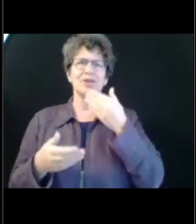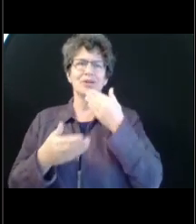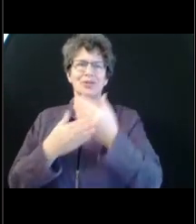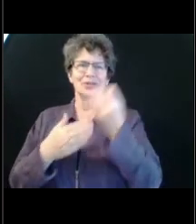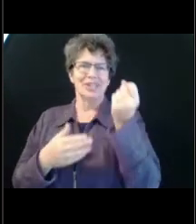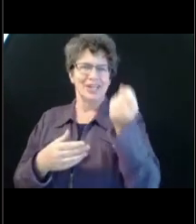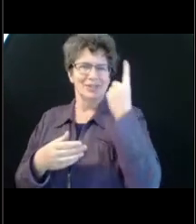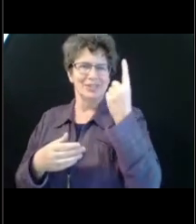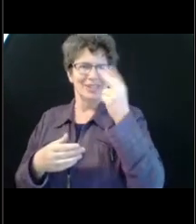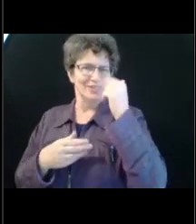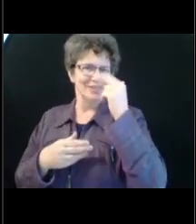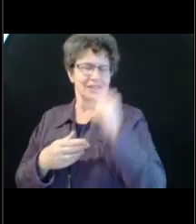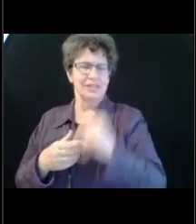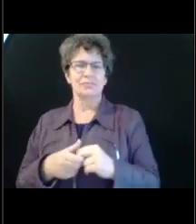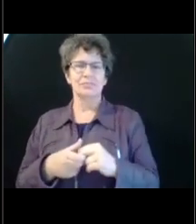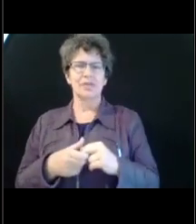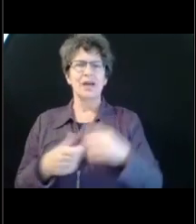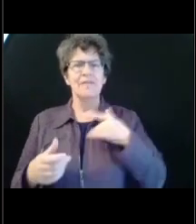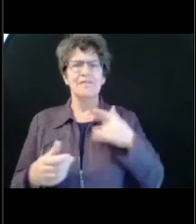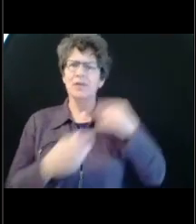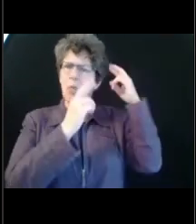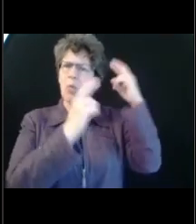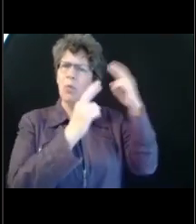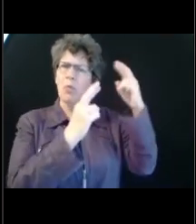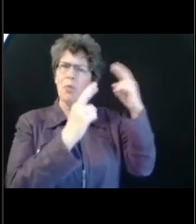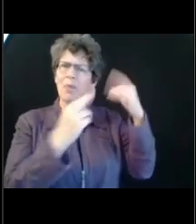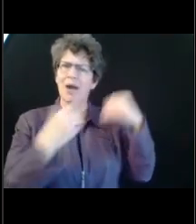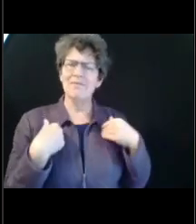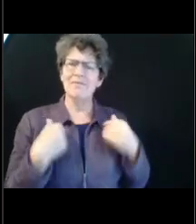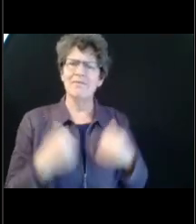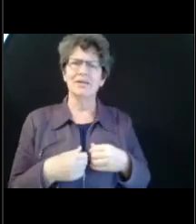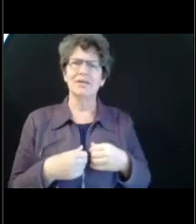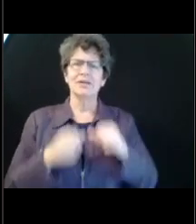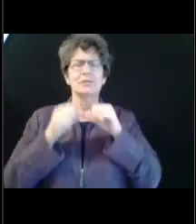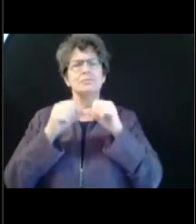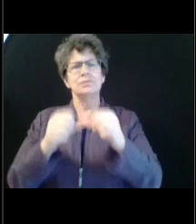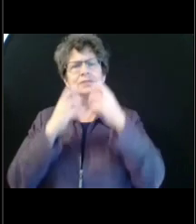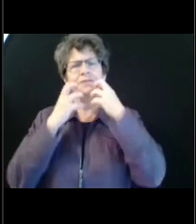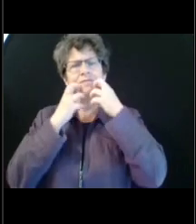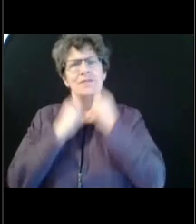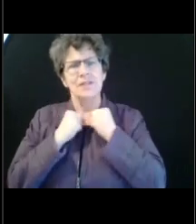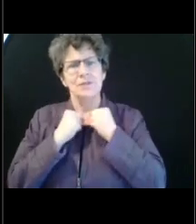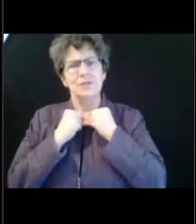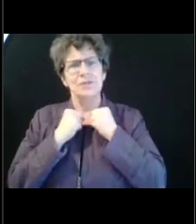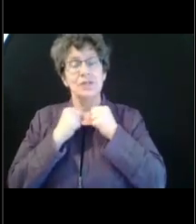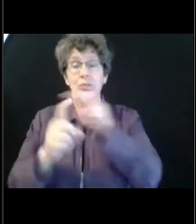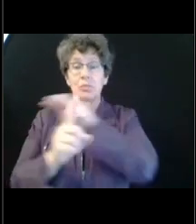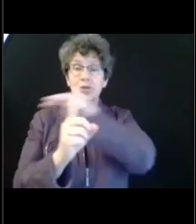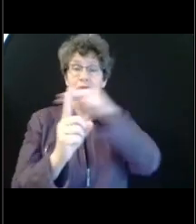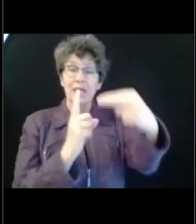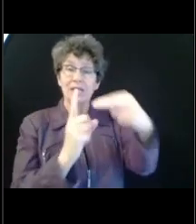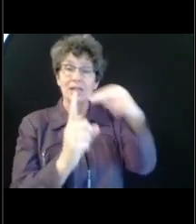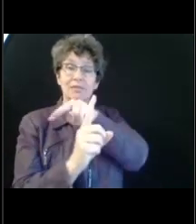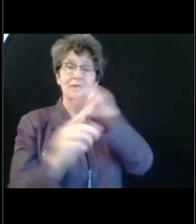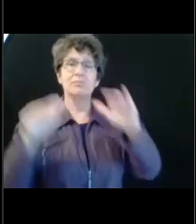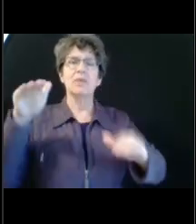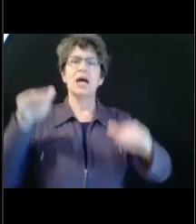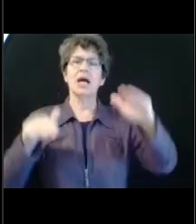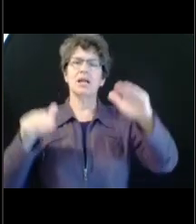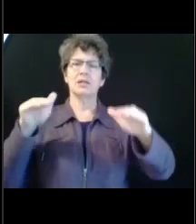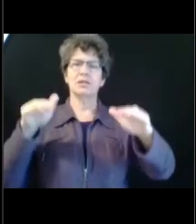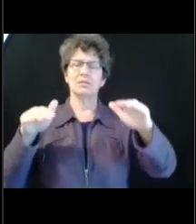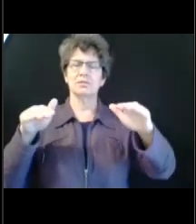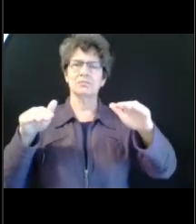values, and a balanced perspective. They talked about resilience at a family